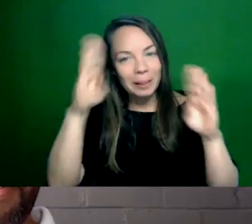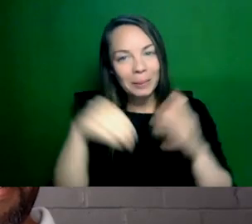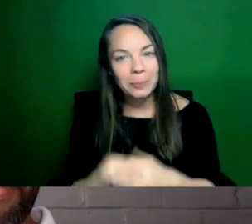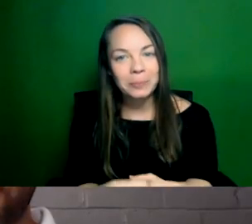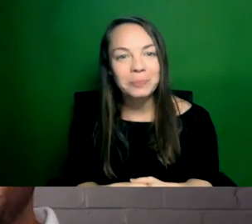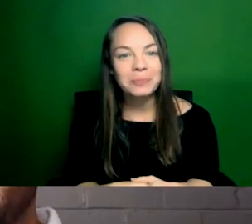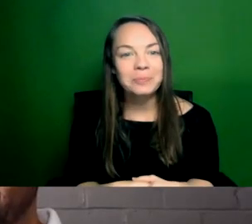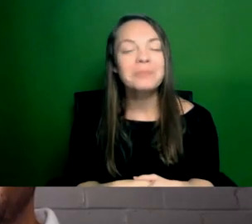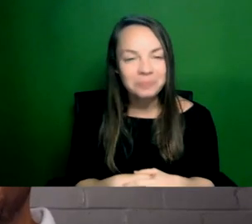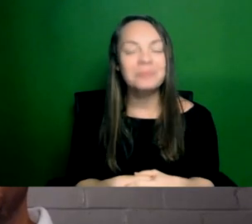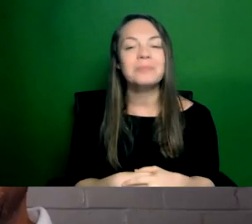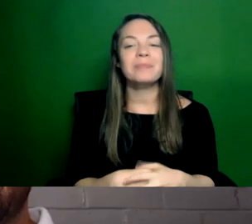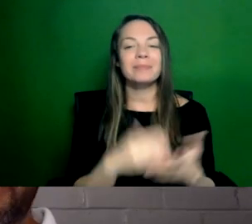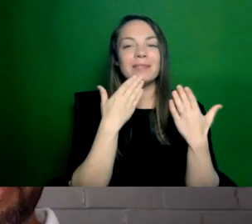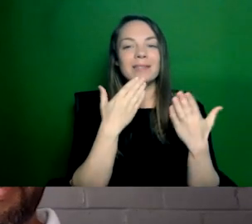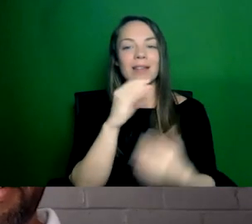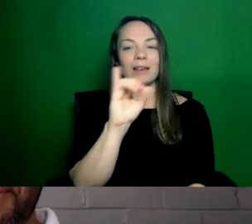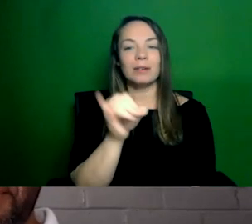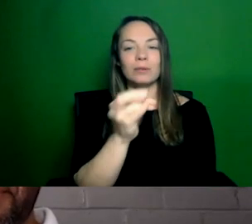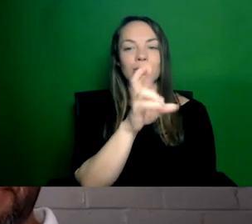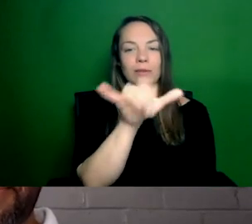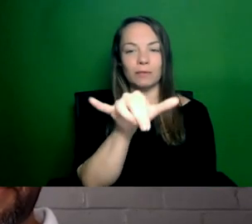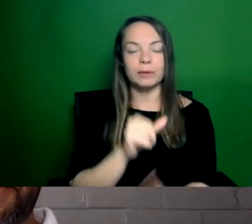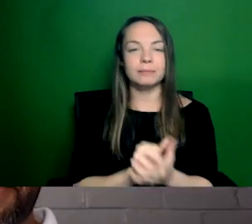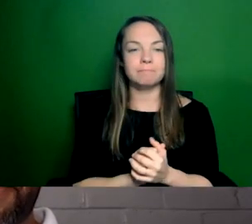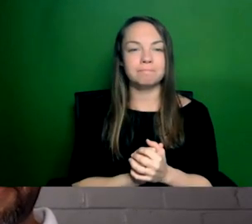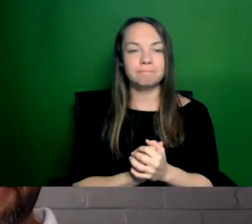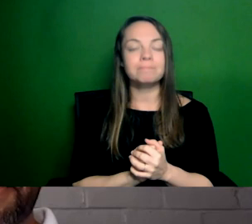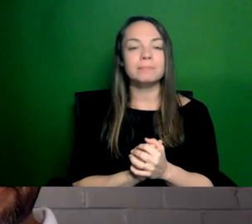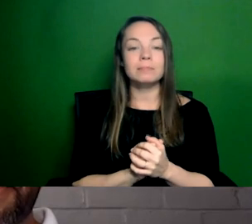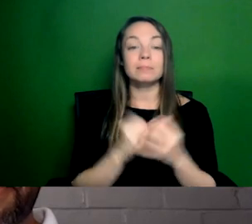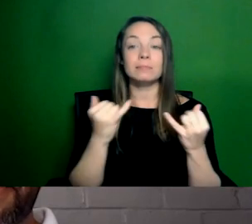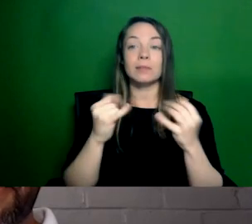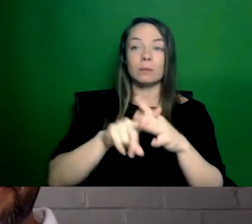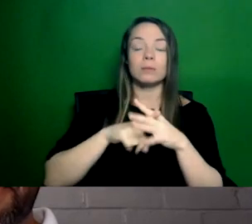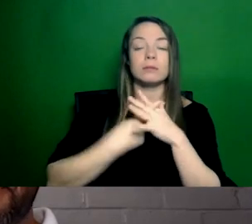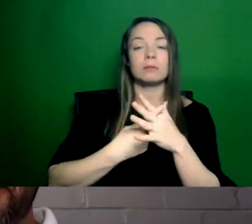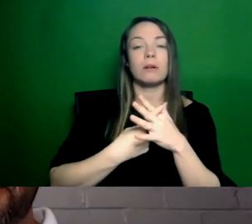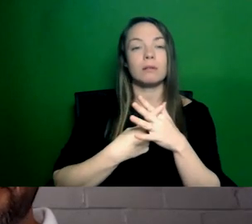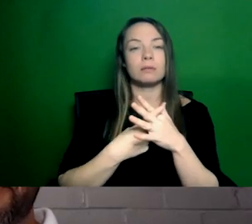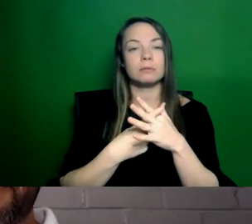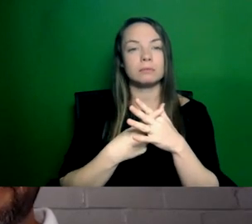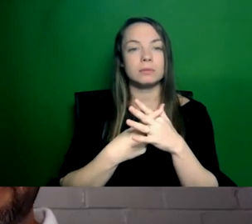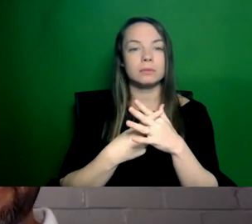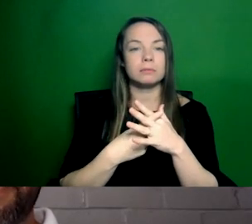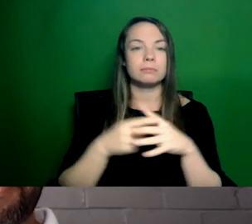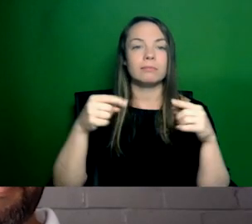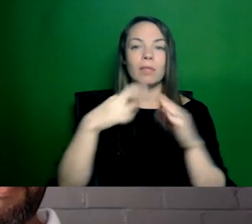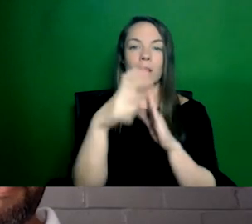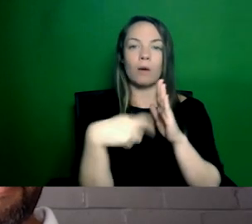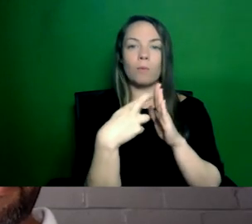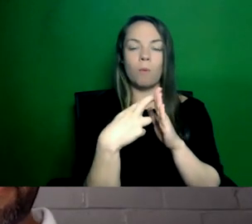Thank you, Jeffrey. So as we kick off and discuss the role of